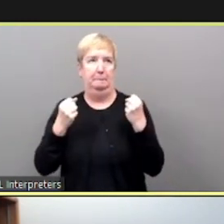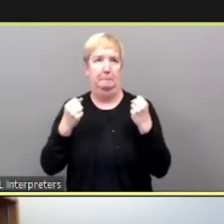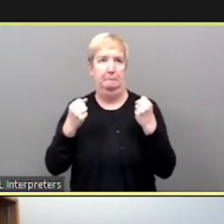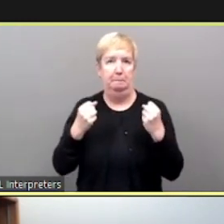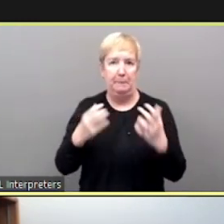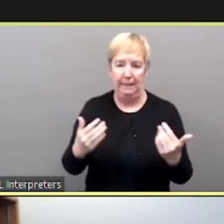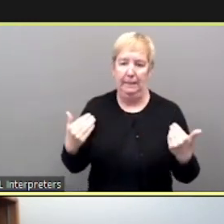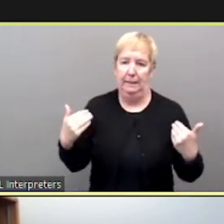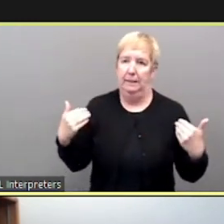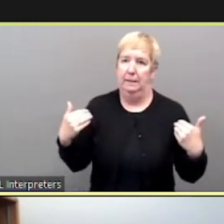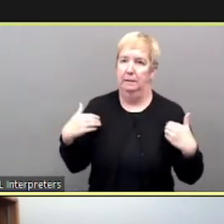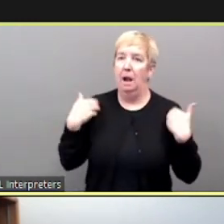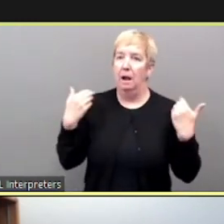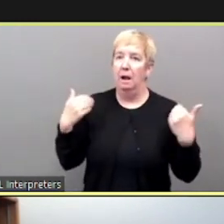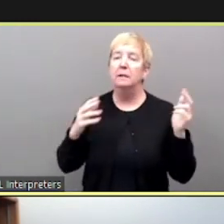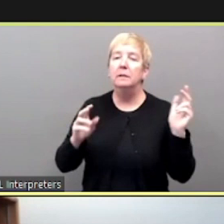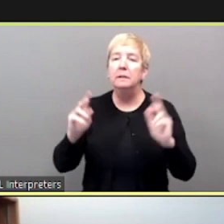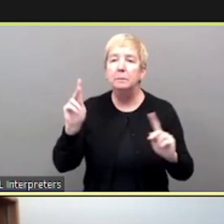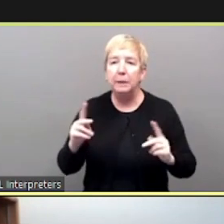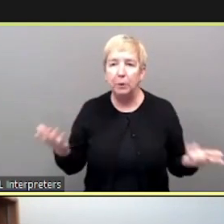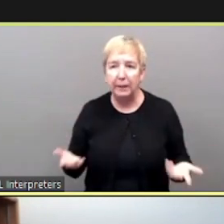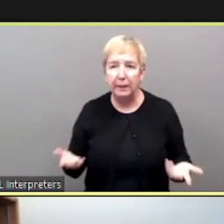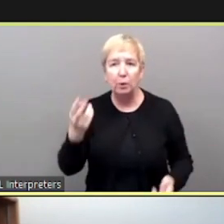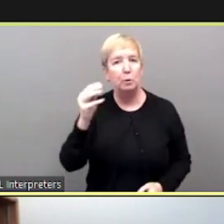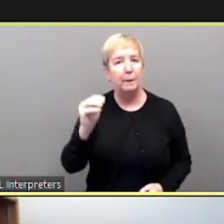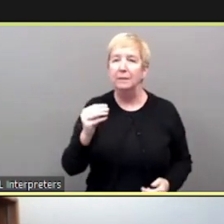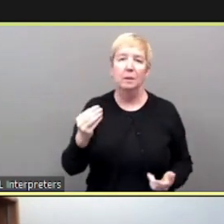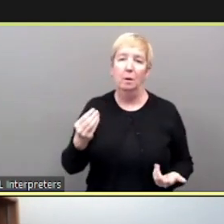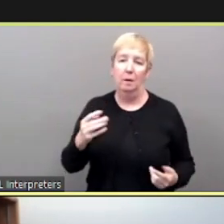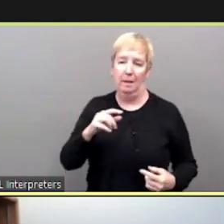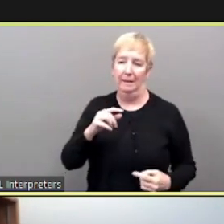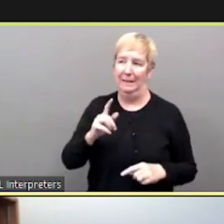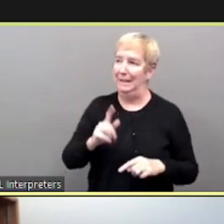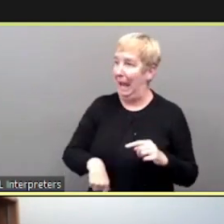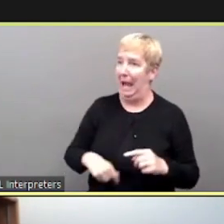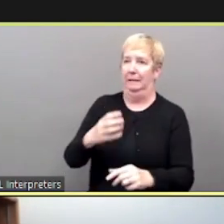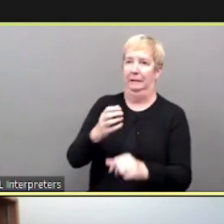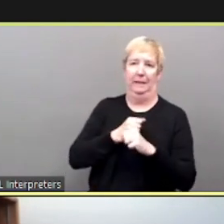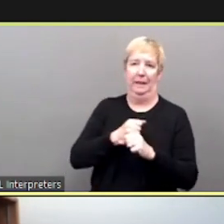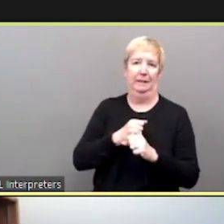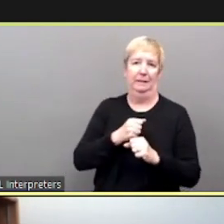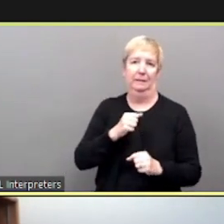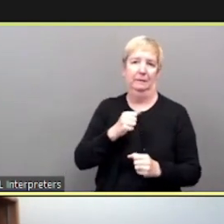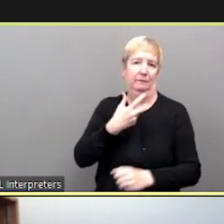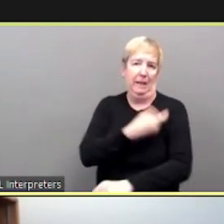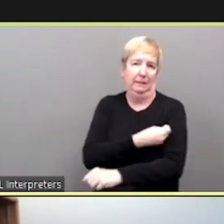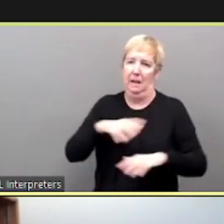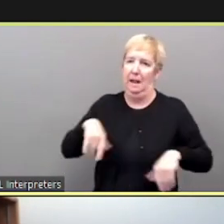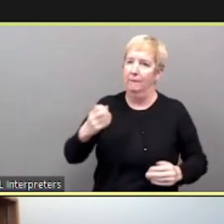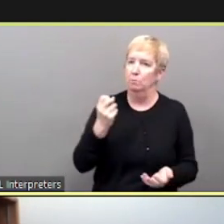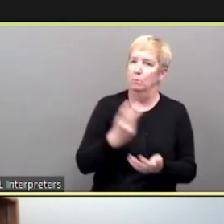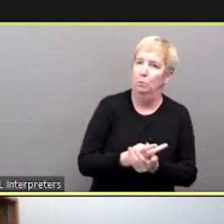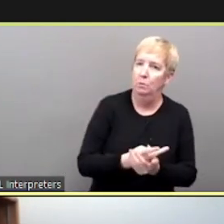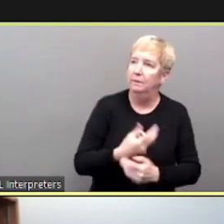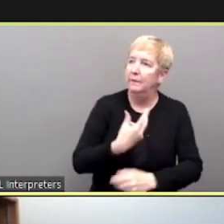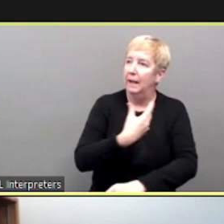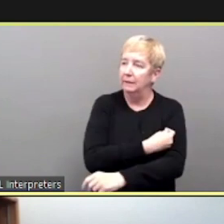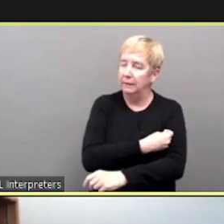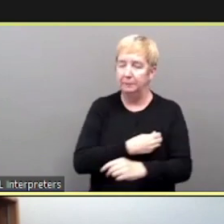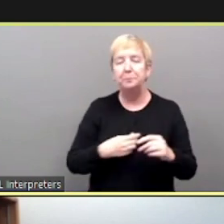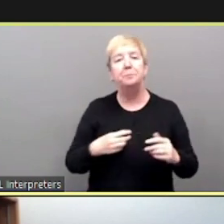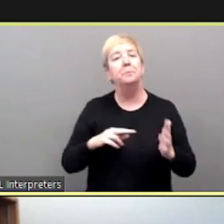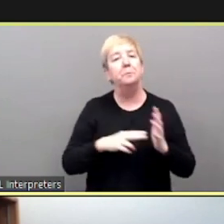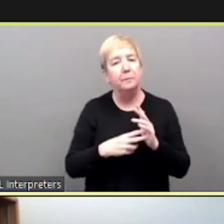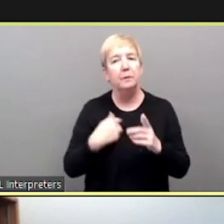young people in New Mexico that are not eligible yet for vaccination. So what we're seeing is